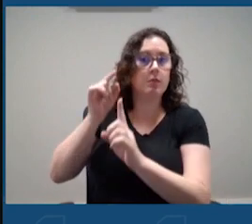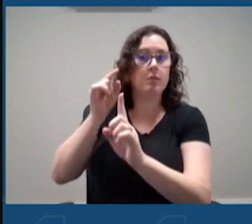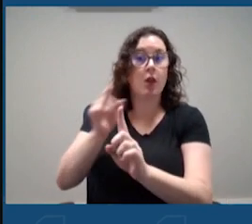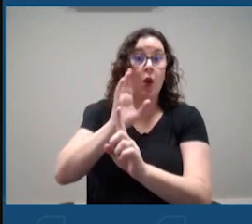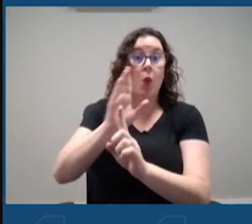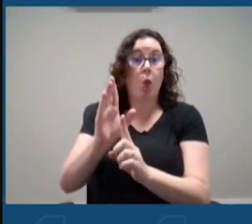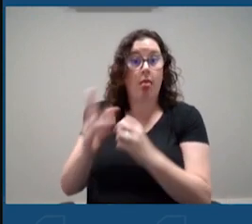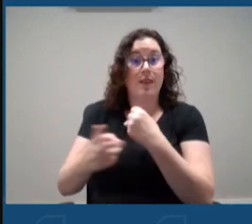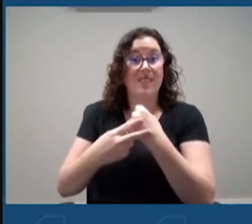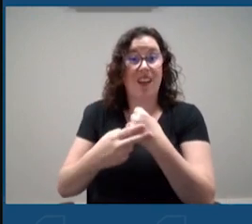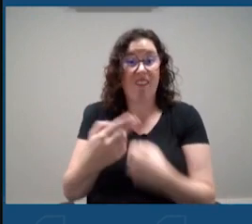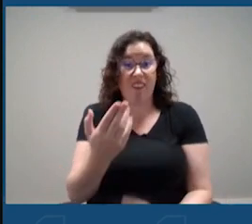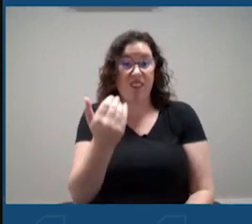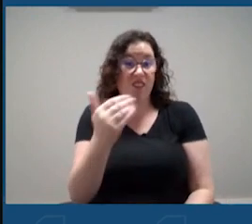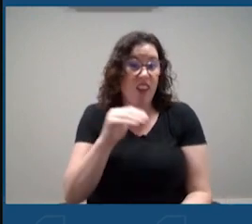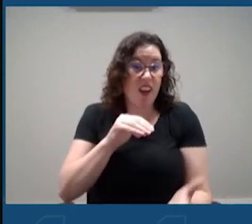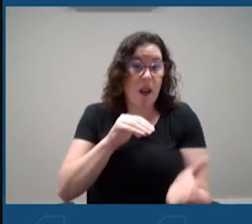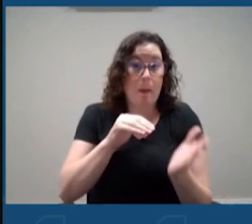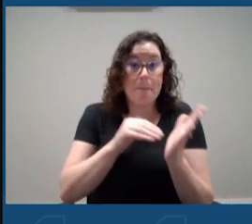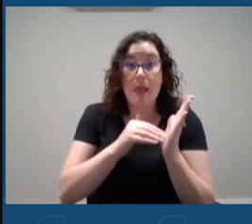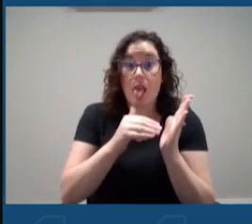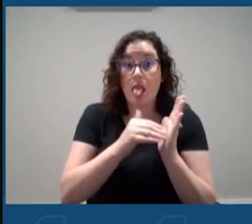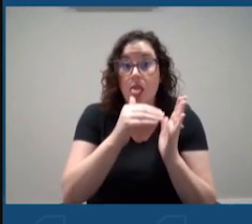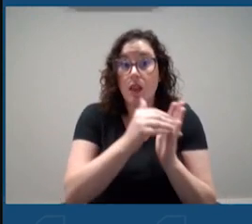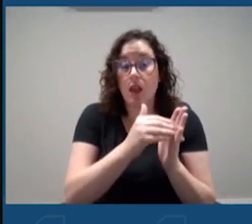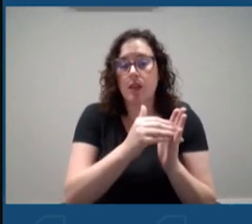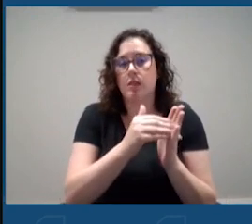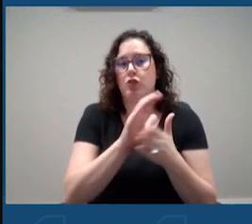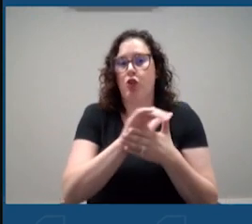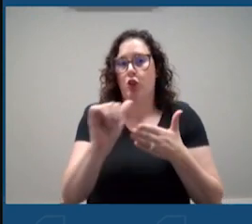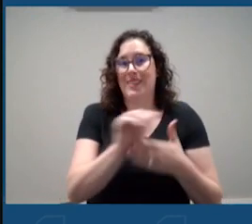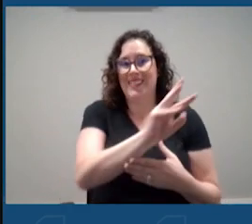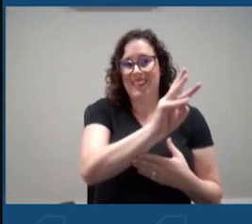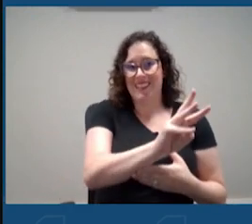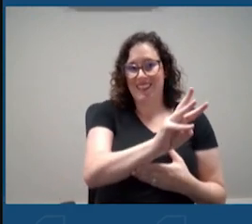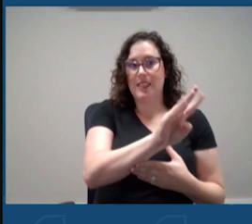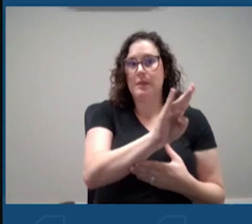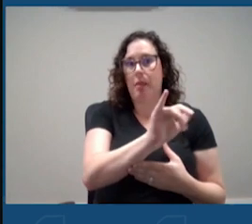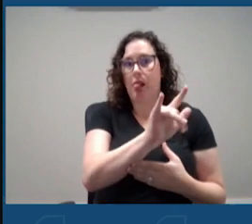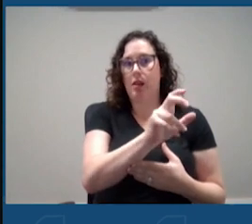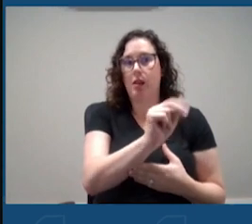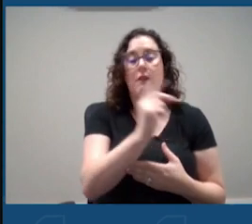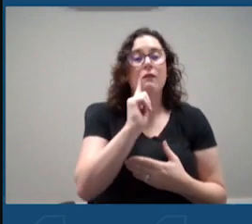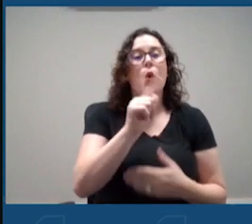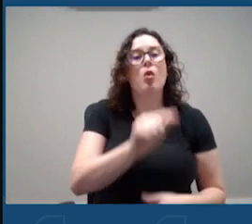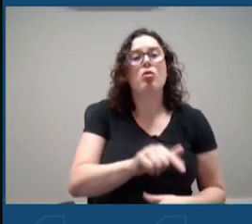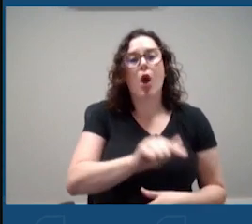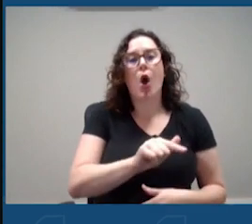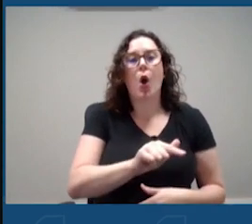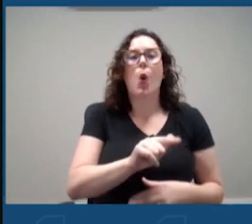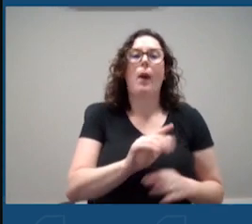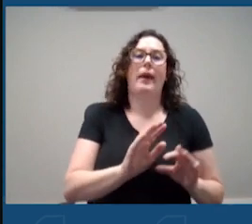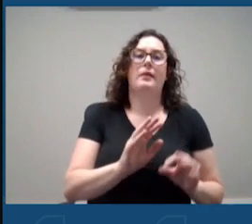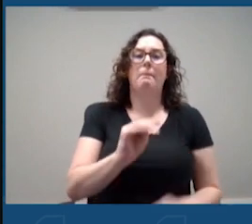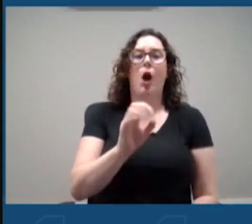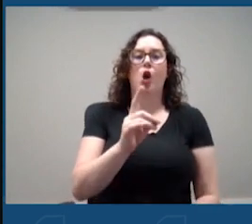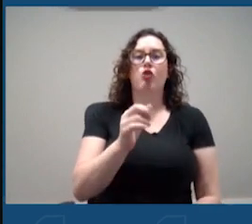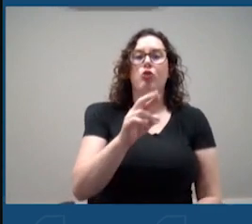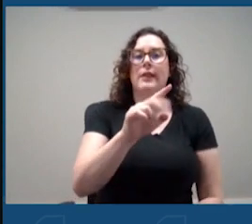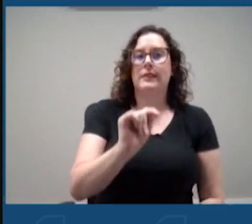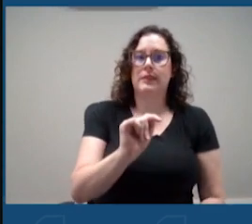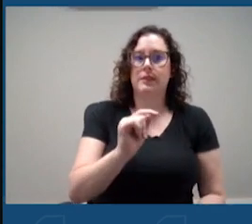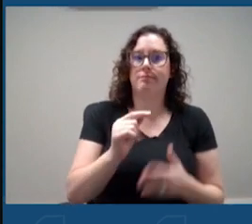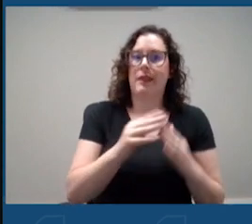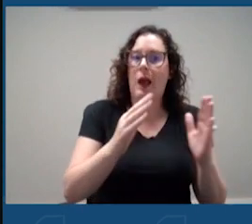$15 billion. That includes $6 billion for low and moderate income households at a time when that is so critically important for